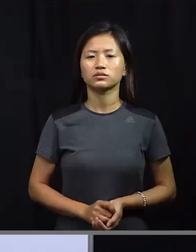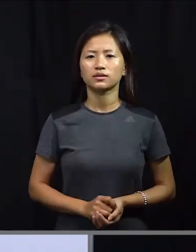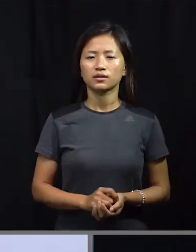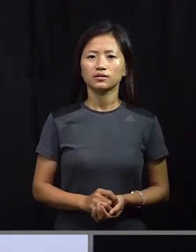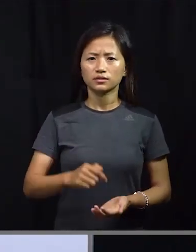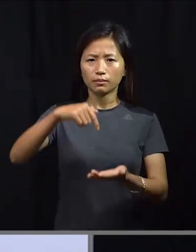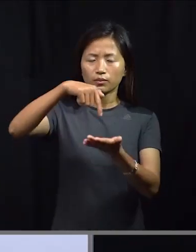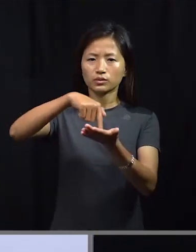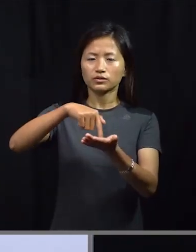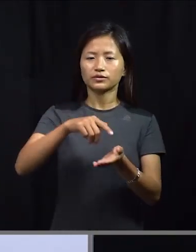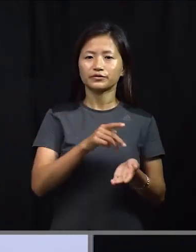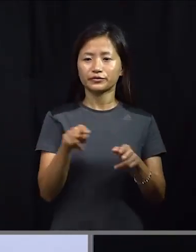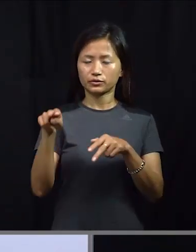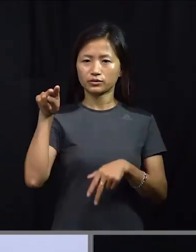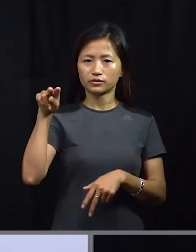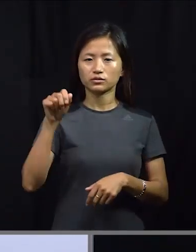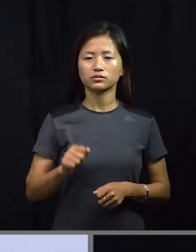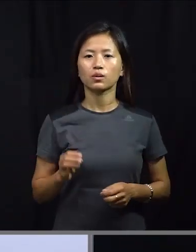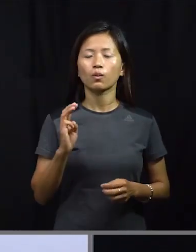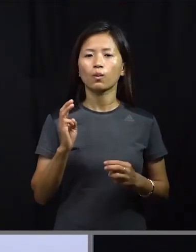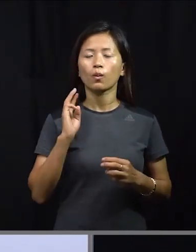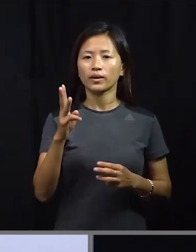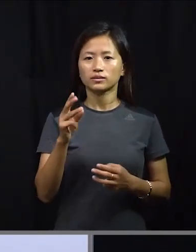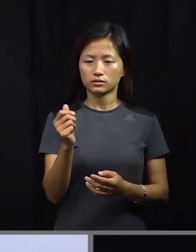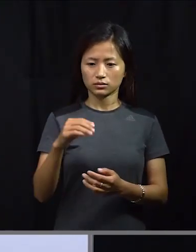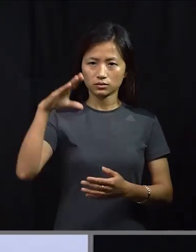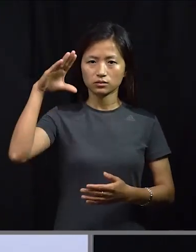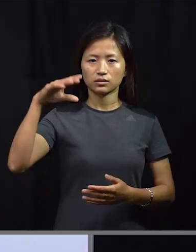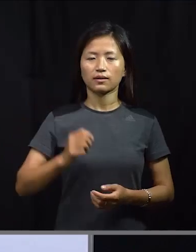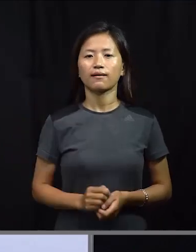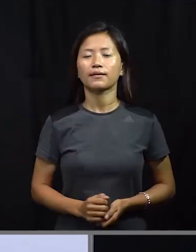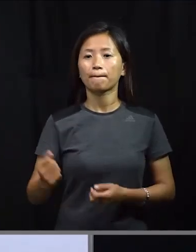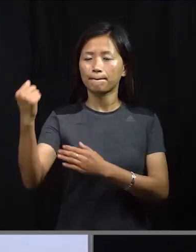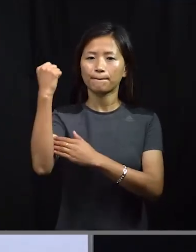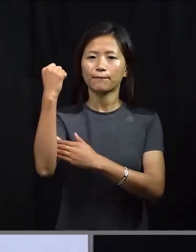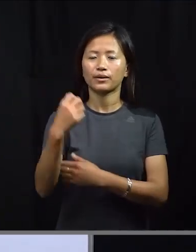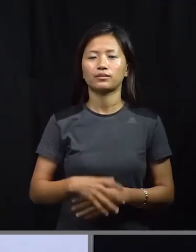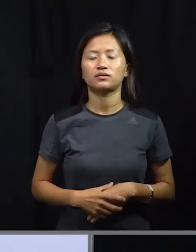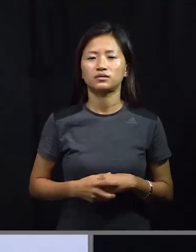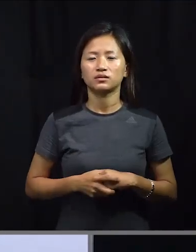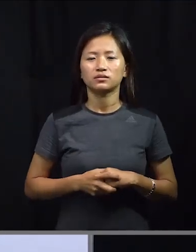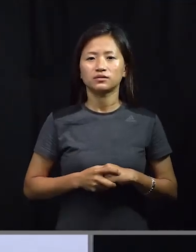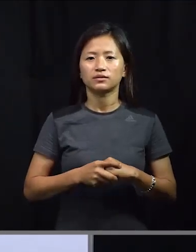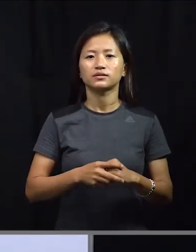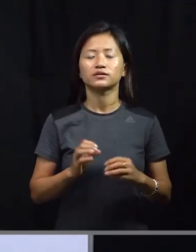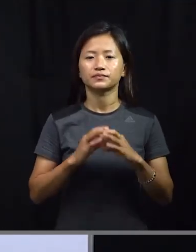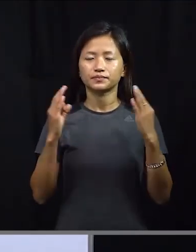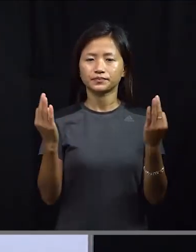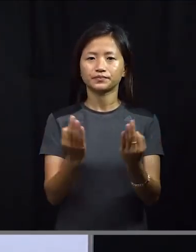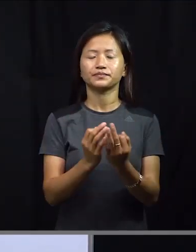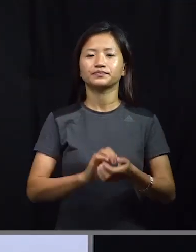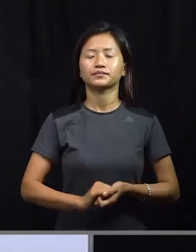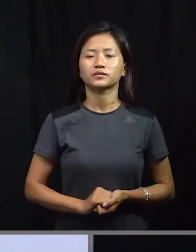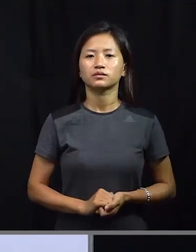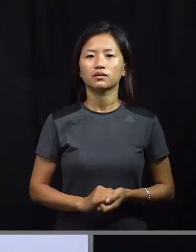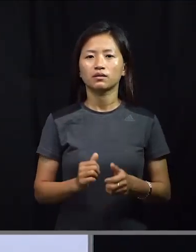positions refers to the wealth and the power in order to fulfill the basic necessities of the family. Okay,